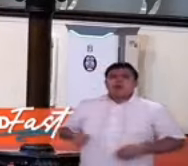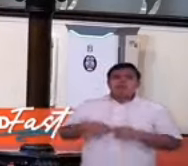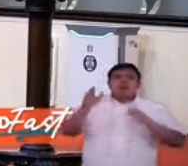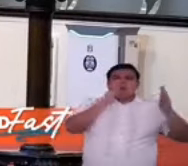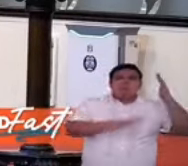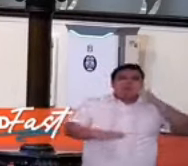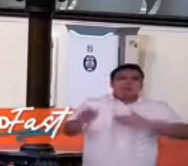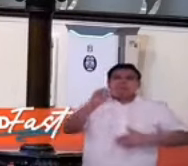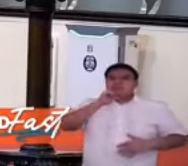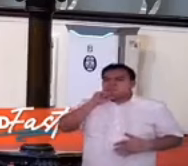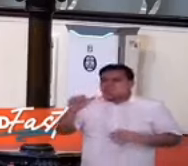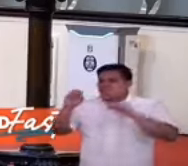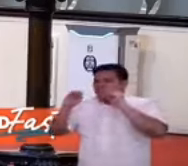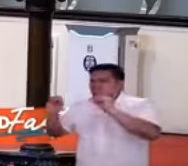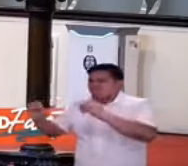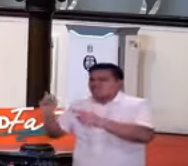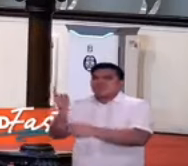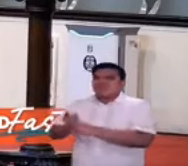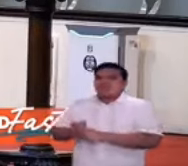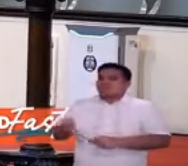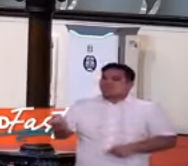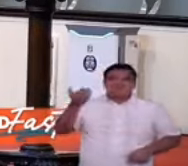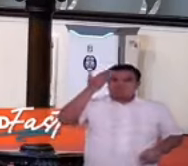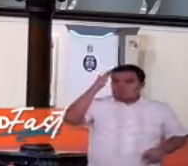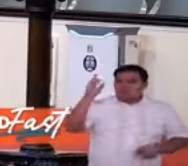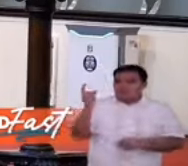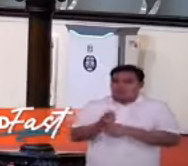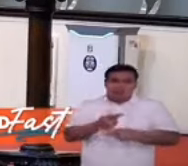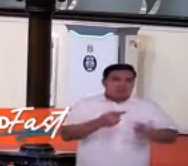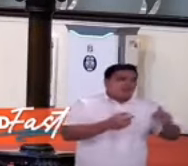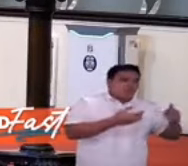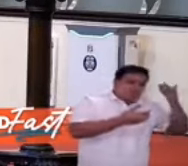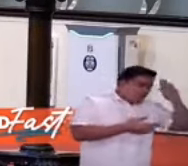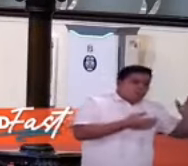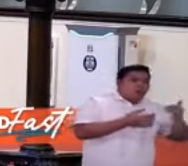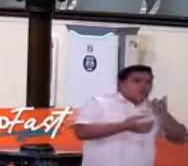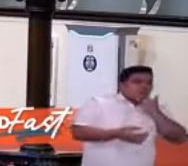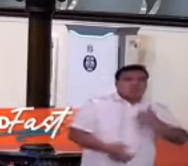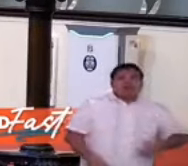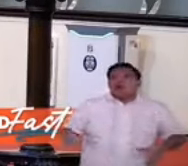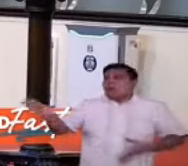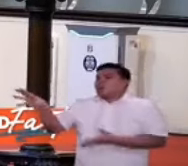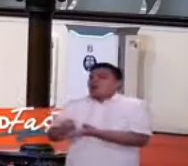is when we do not teach them what is right, they do not know wrong and right. They will just do what they think is right.